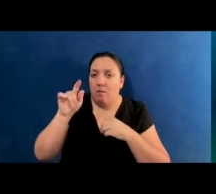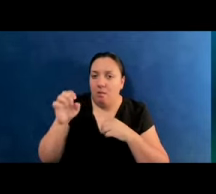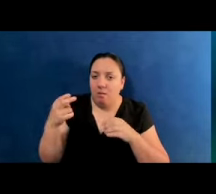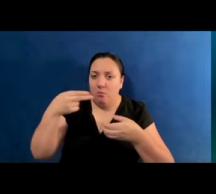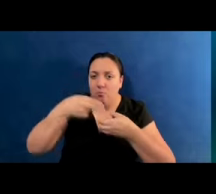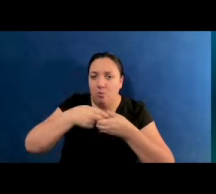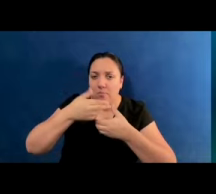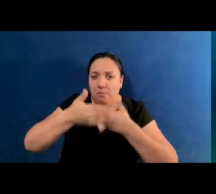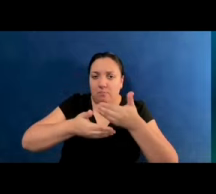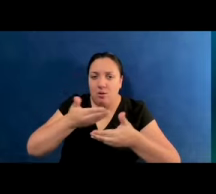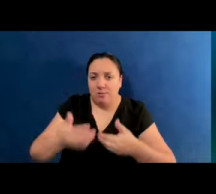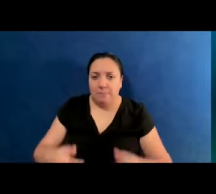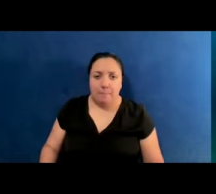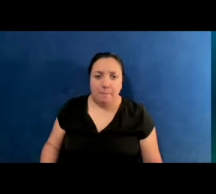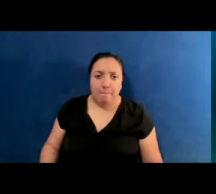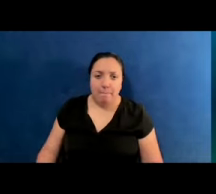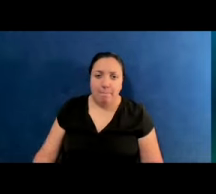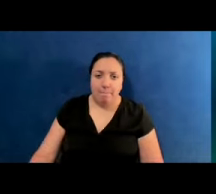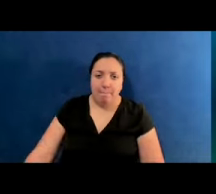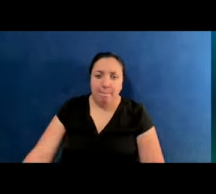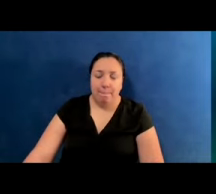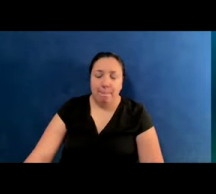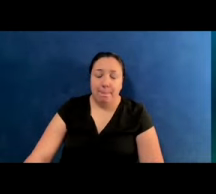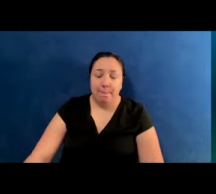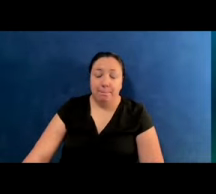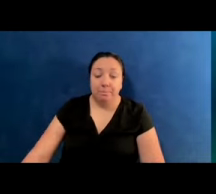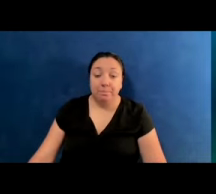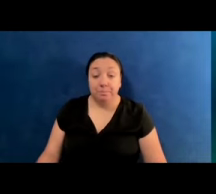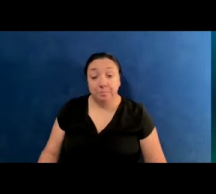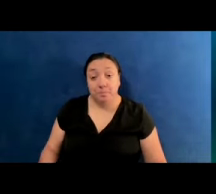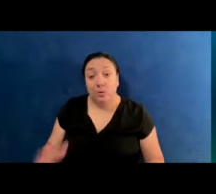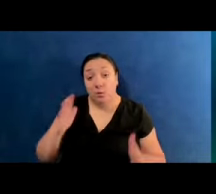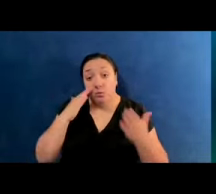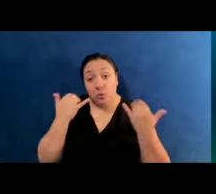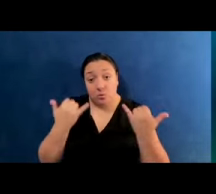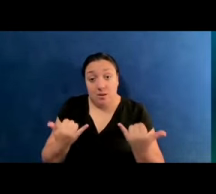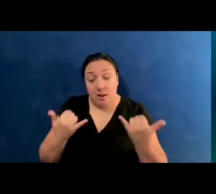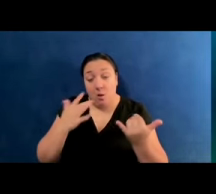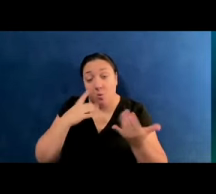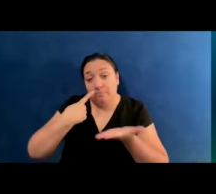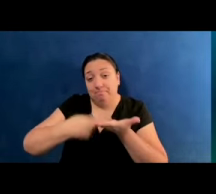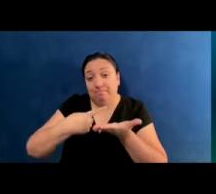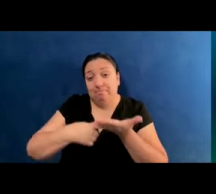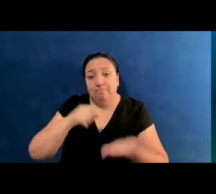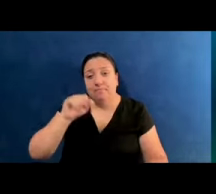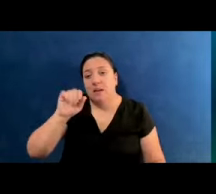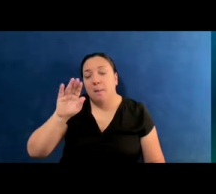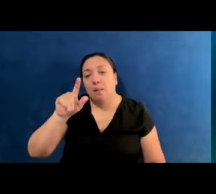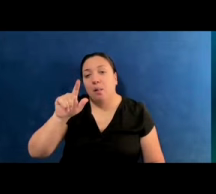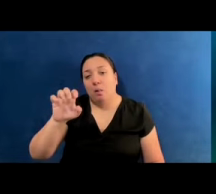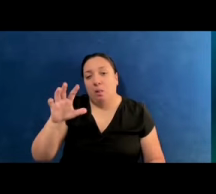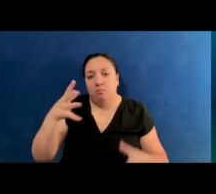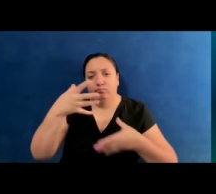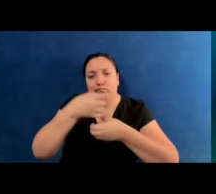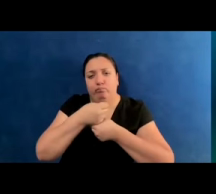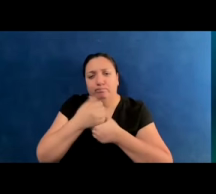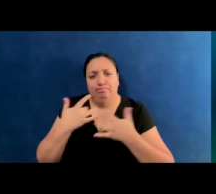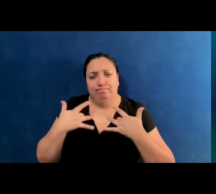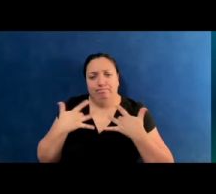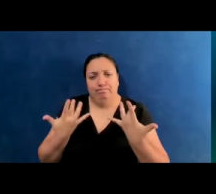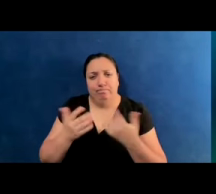enrollment process. So with that, I will start with the ABLE overview. And on the next